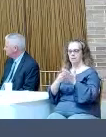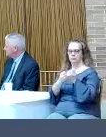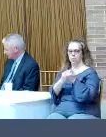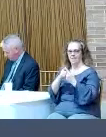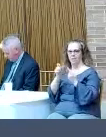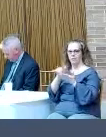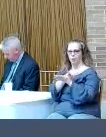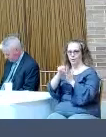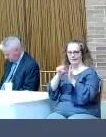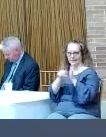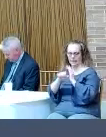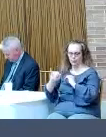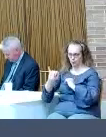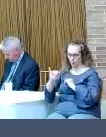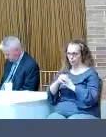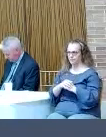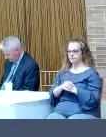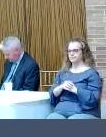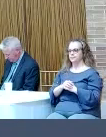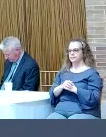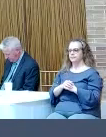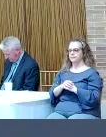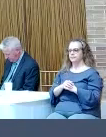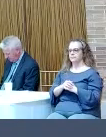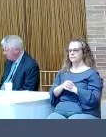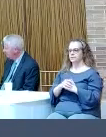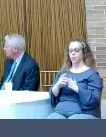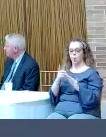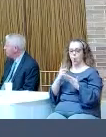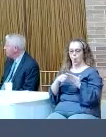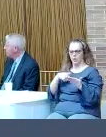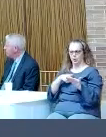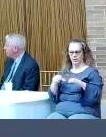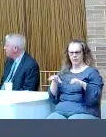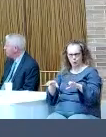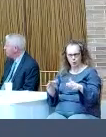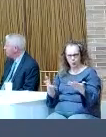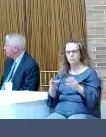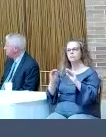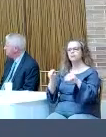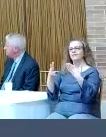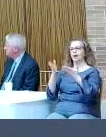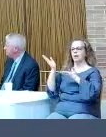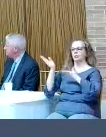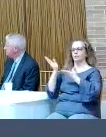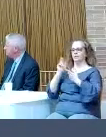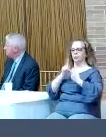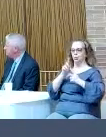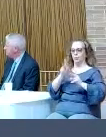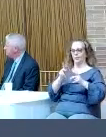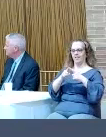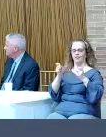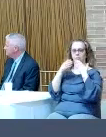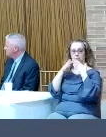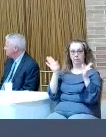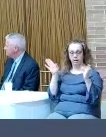State as well so what we do is we provide services to people from the public